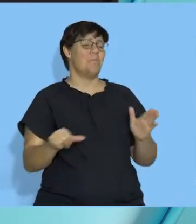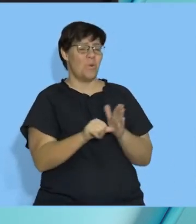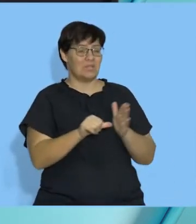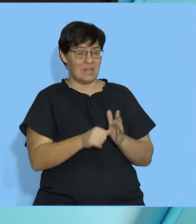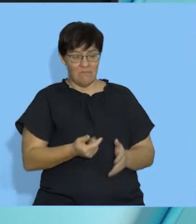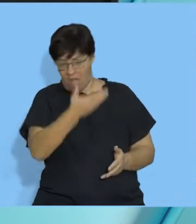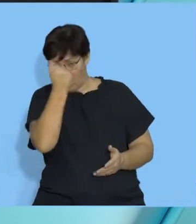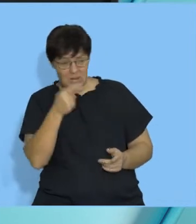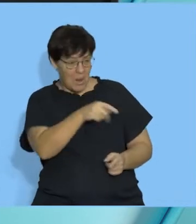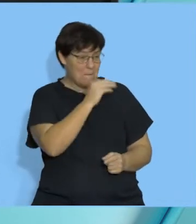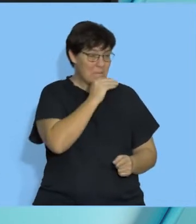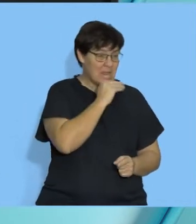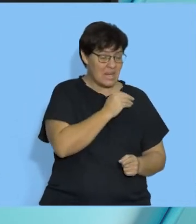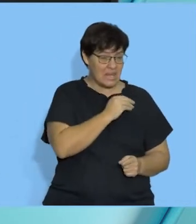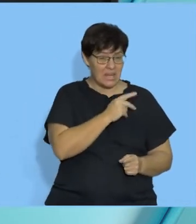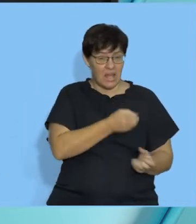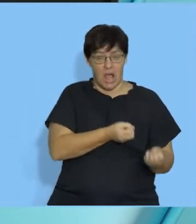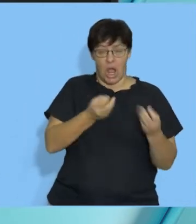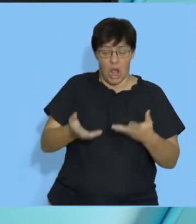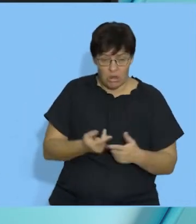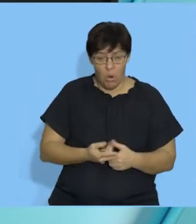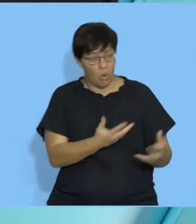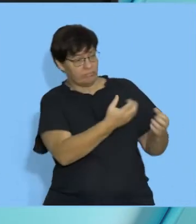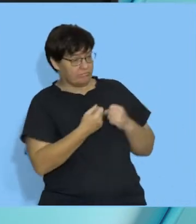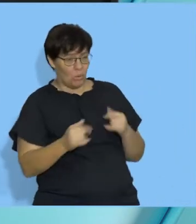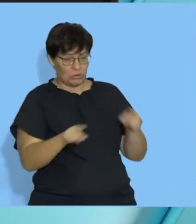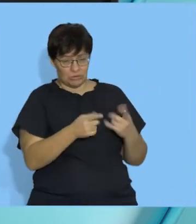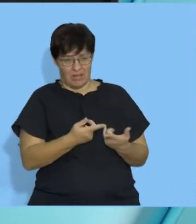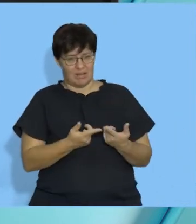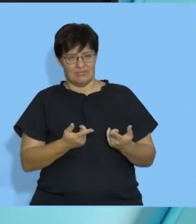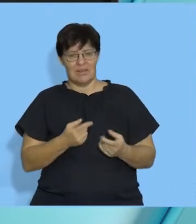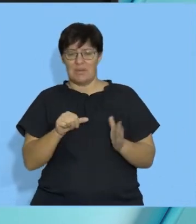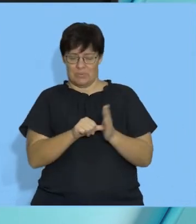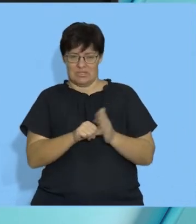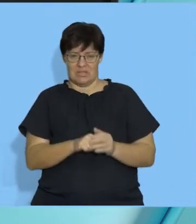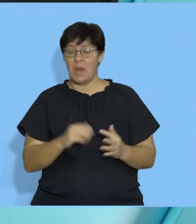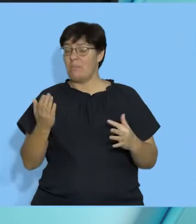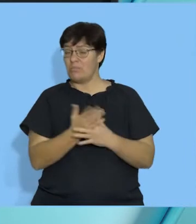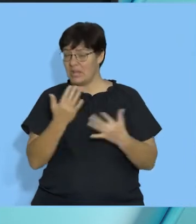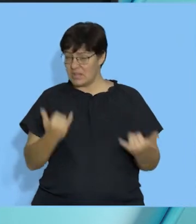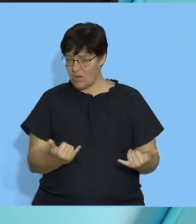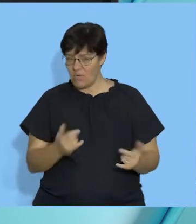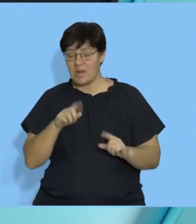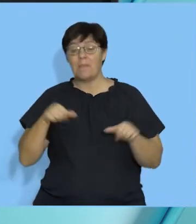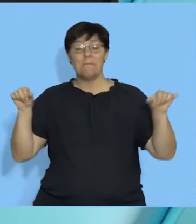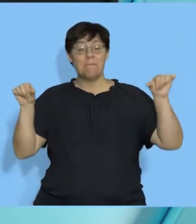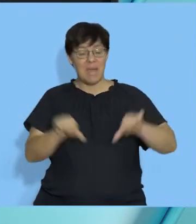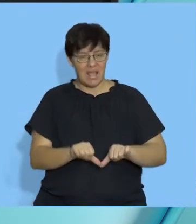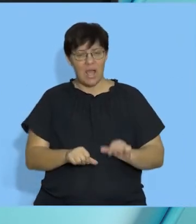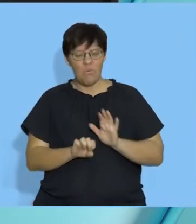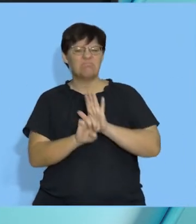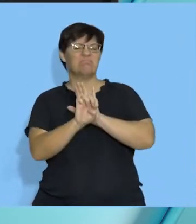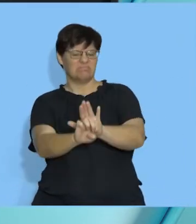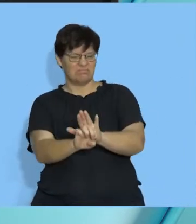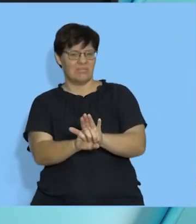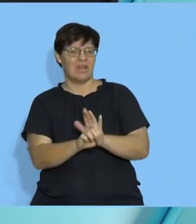of understanding the redox reactions. For now, we'll take a short break. When we come back, we'll delve more into some examples of trying to understand